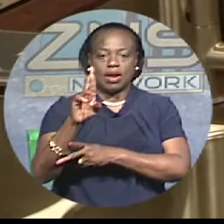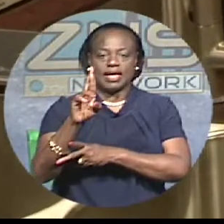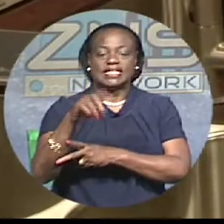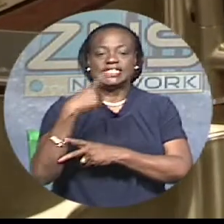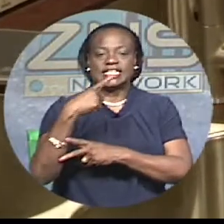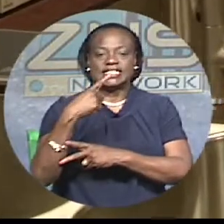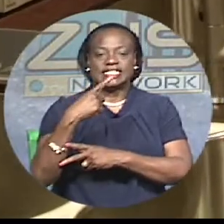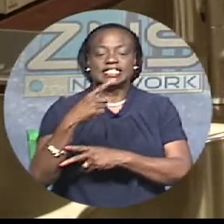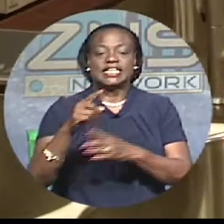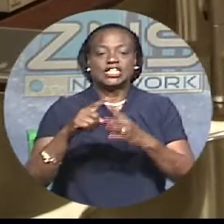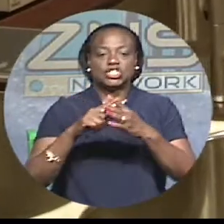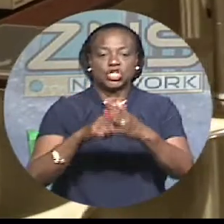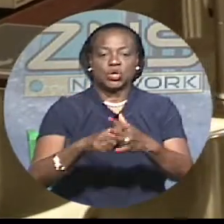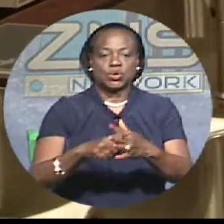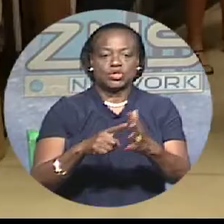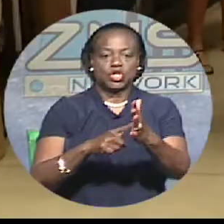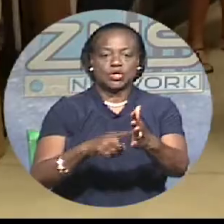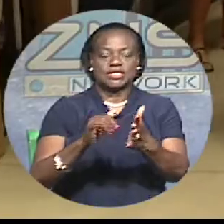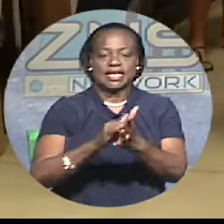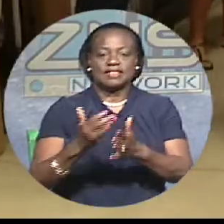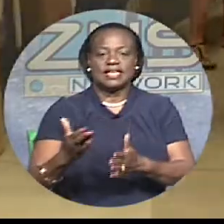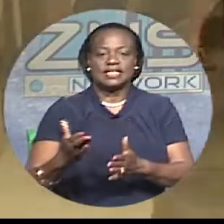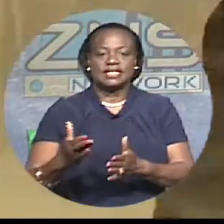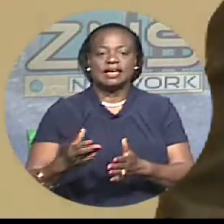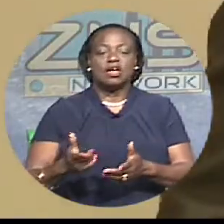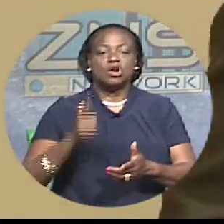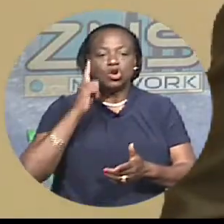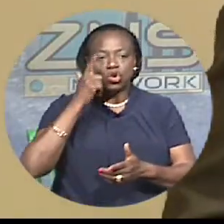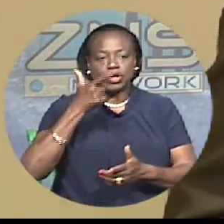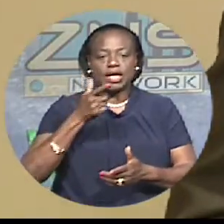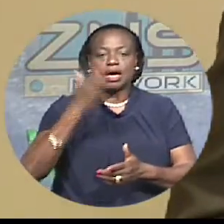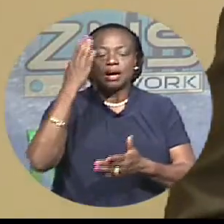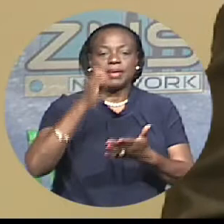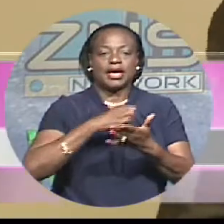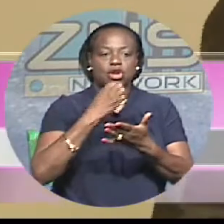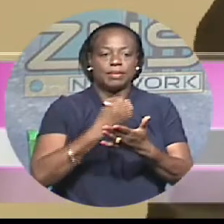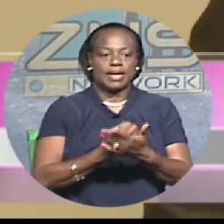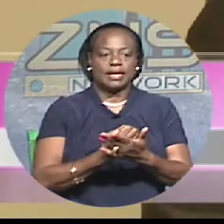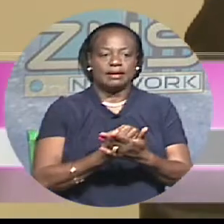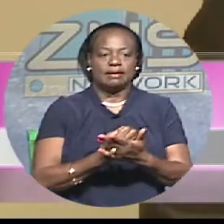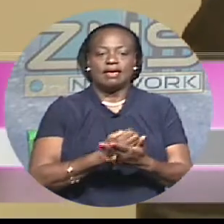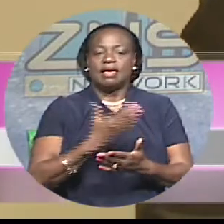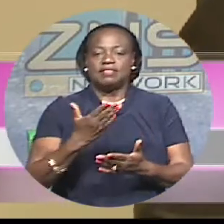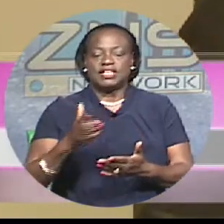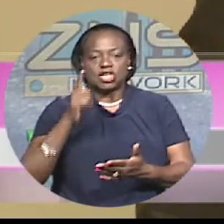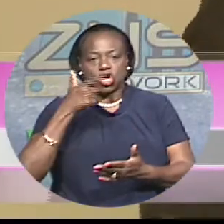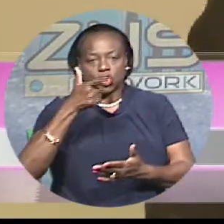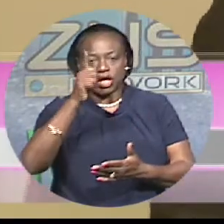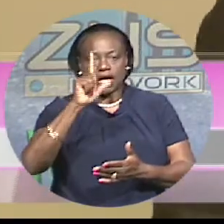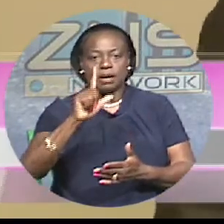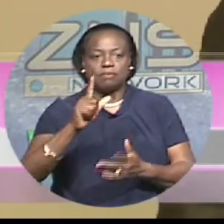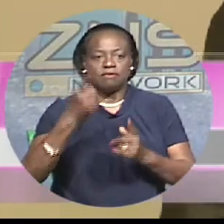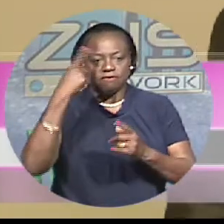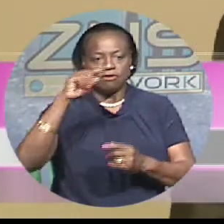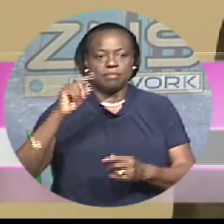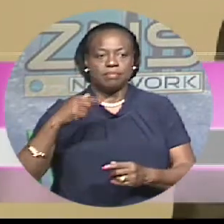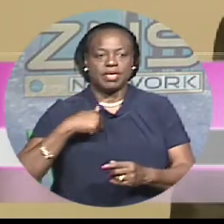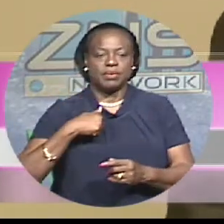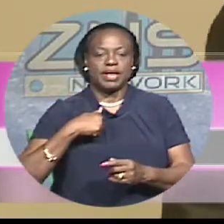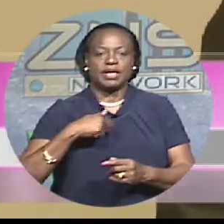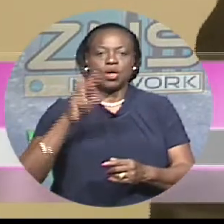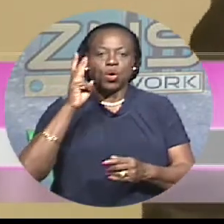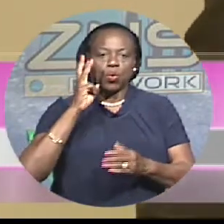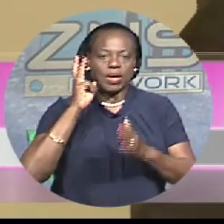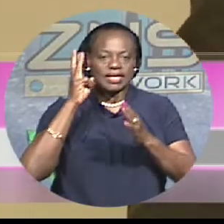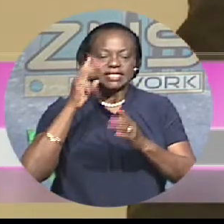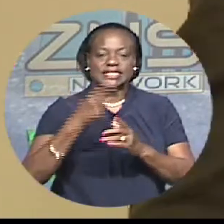are looking up economically. Always uplifting for me when I can witness the success of a Bahamian business. I can